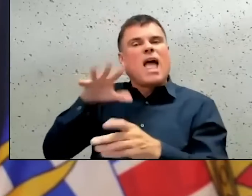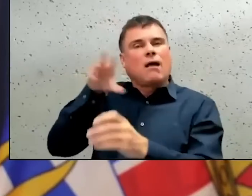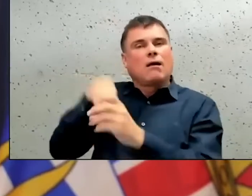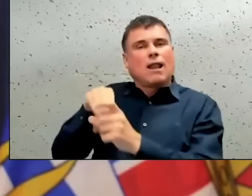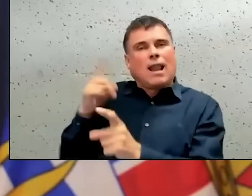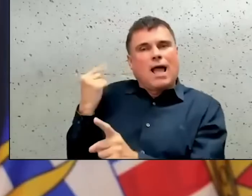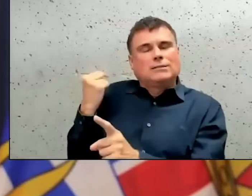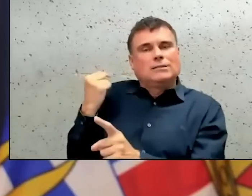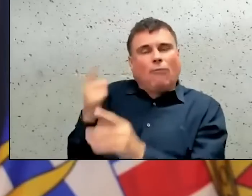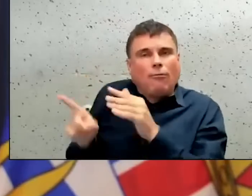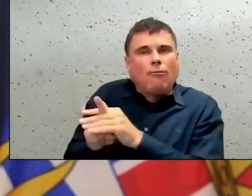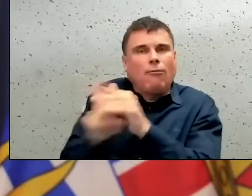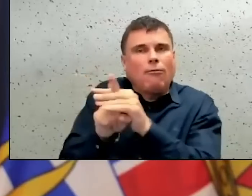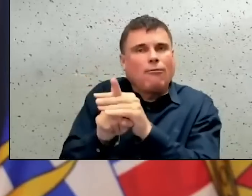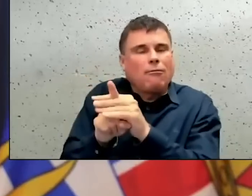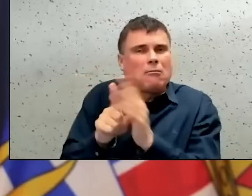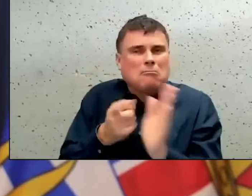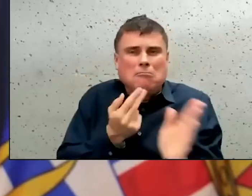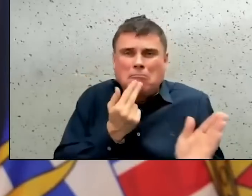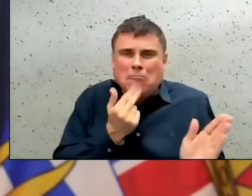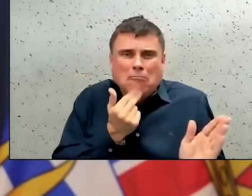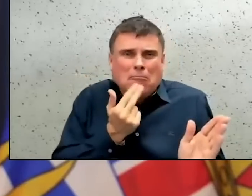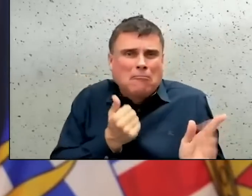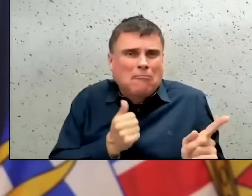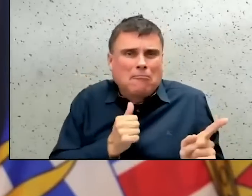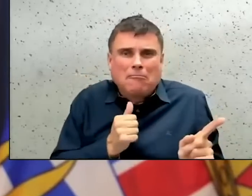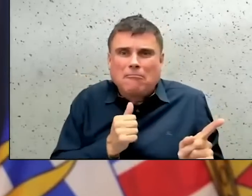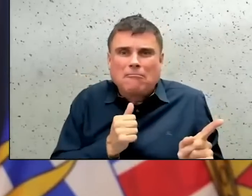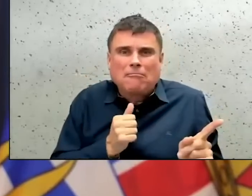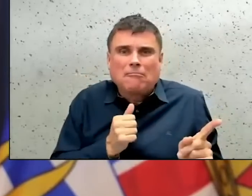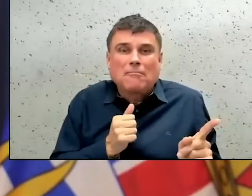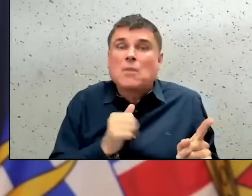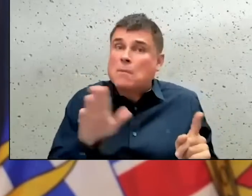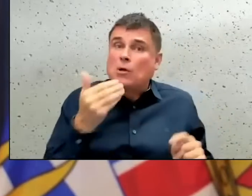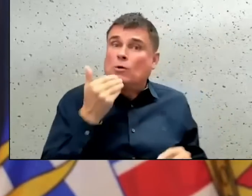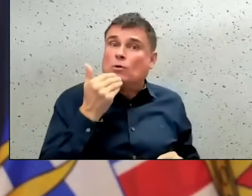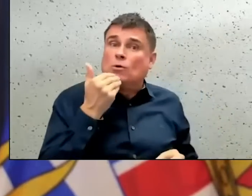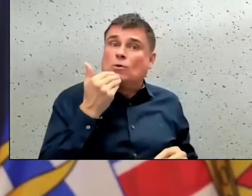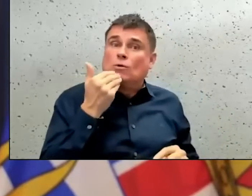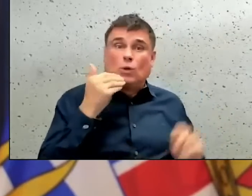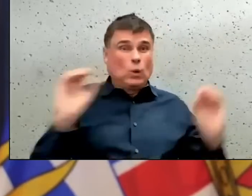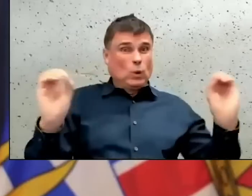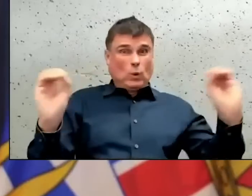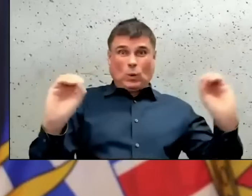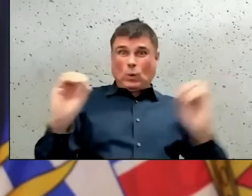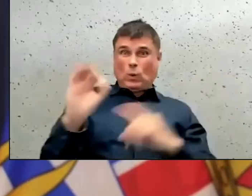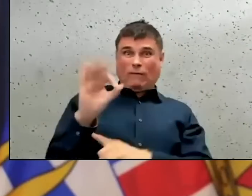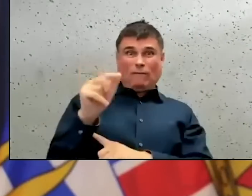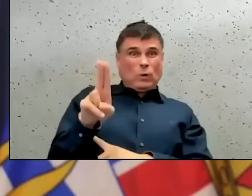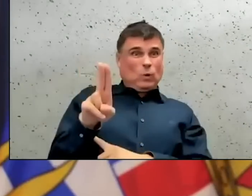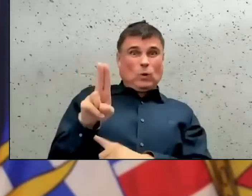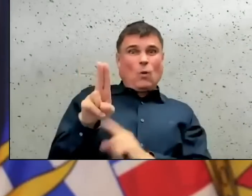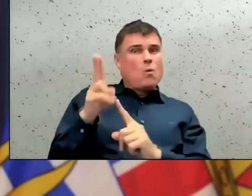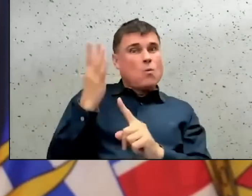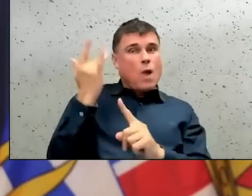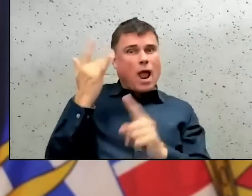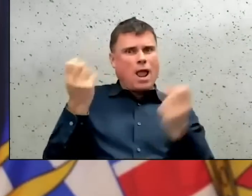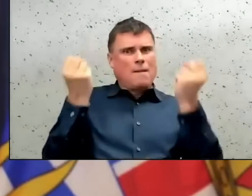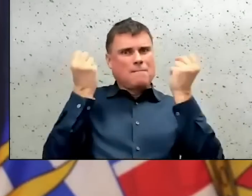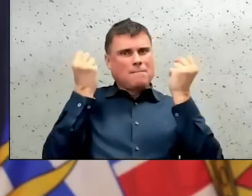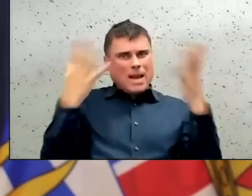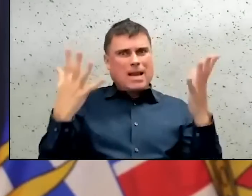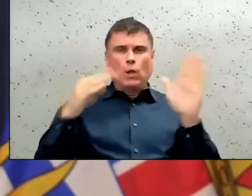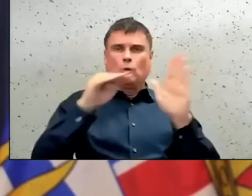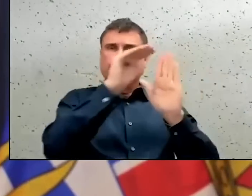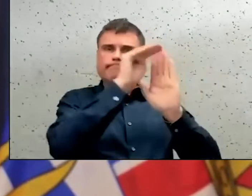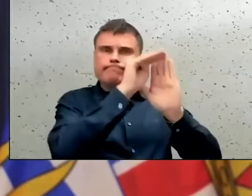partly that was because of our high level of immunization, as well as the fact there were many public health restrictions in place through that winter